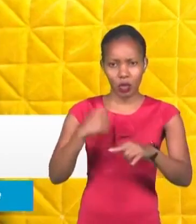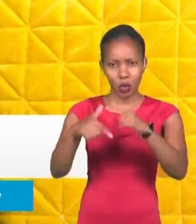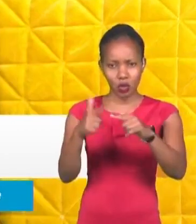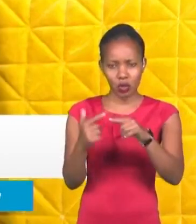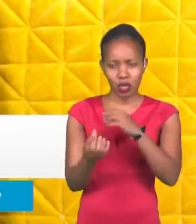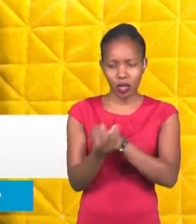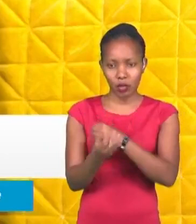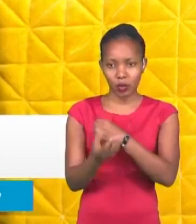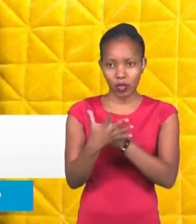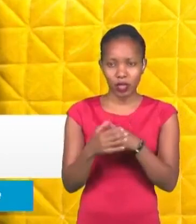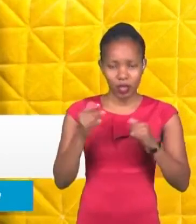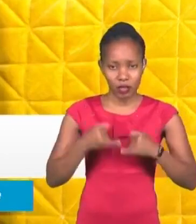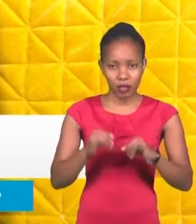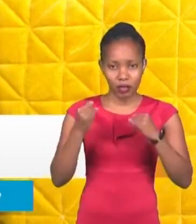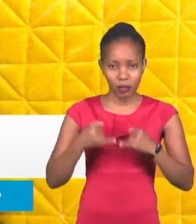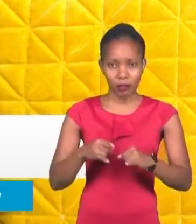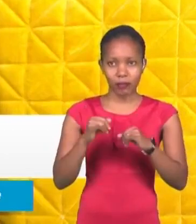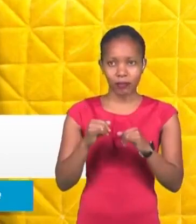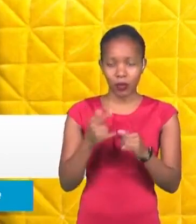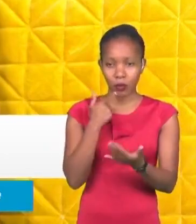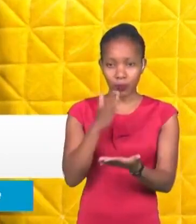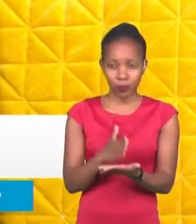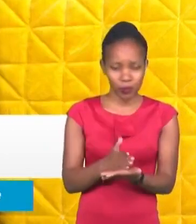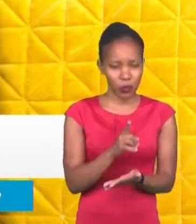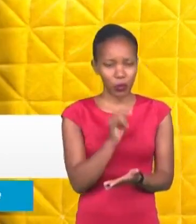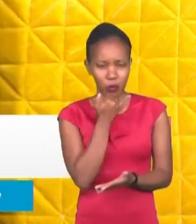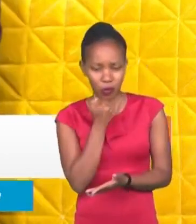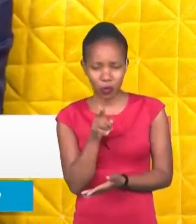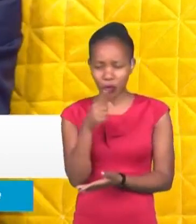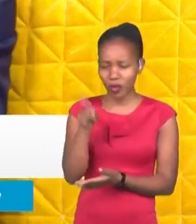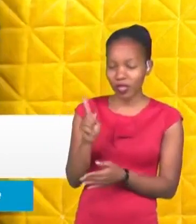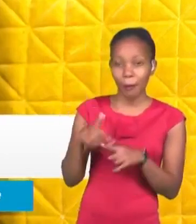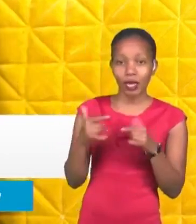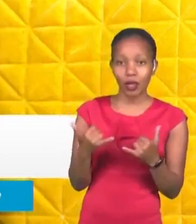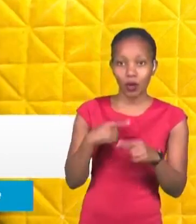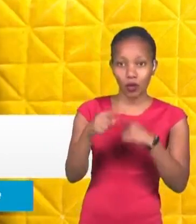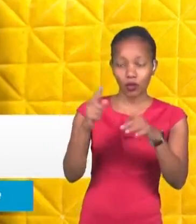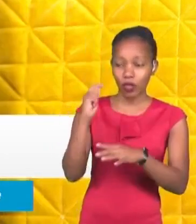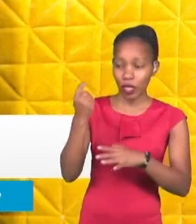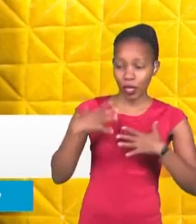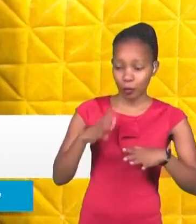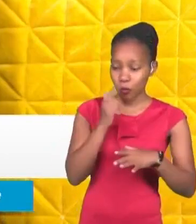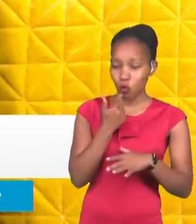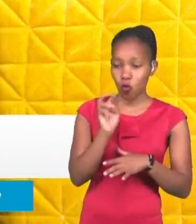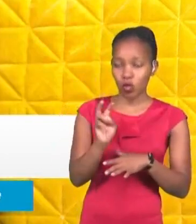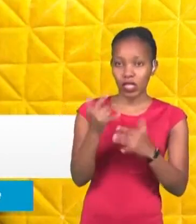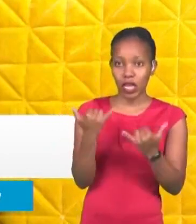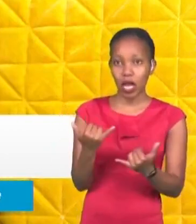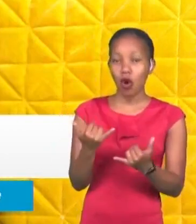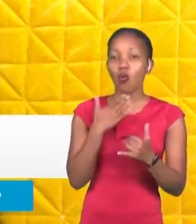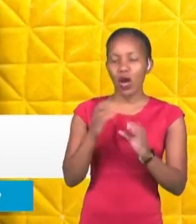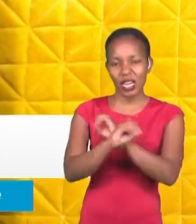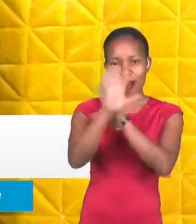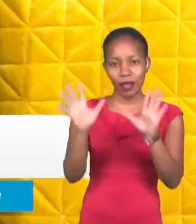learned friends as usual, trying to kind of prove each other, you're wrong, you're right. But still, now, for the sake of Kenyans who are watching right now, we want to make this thing very